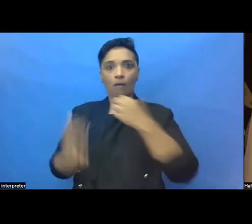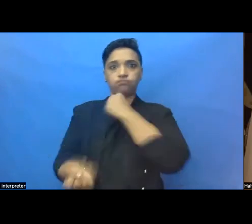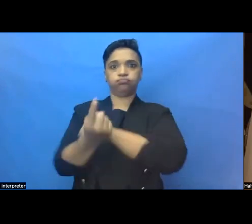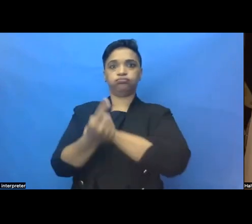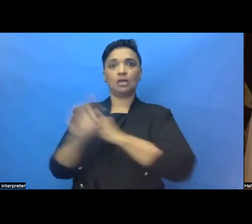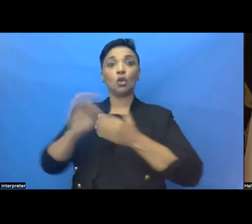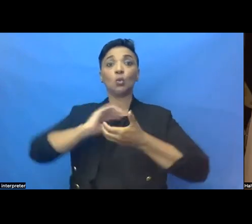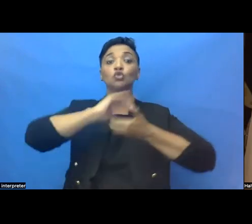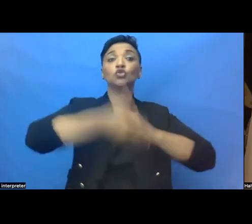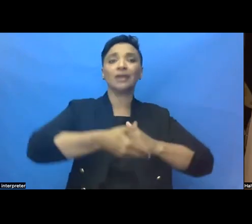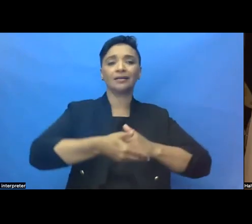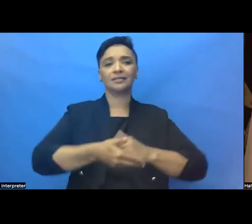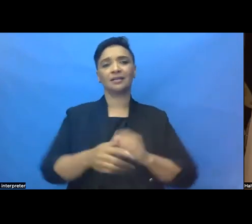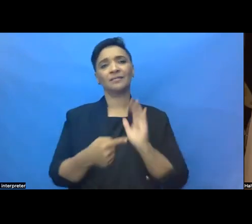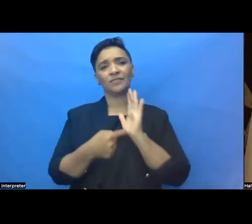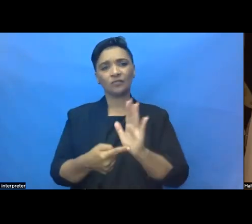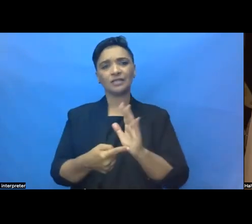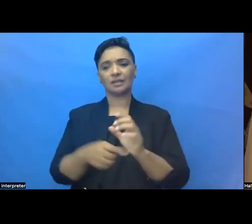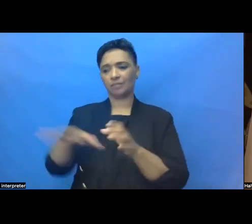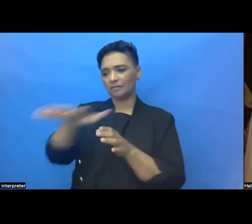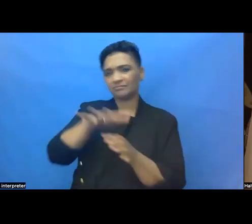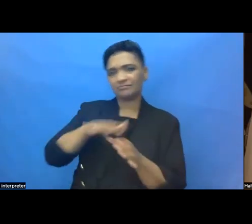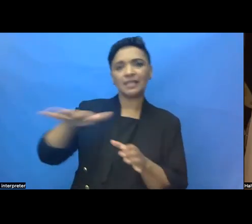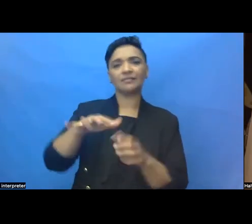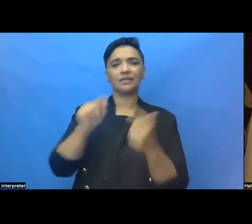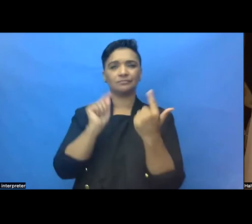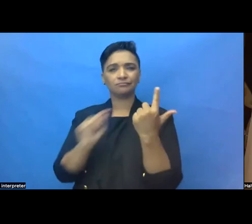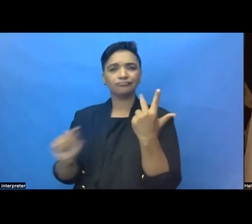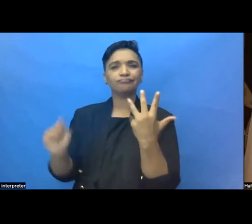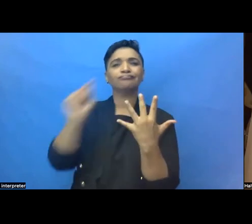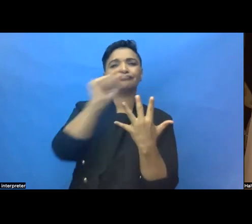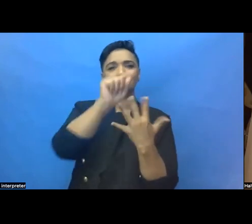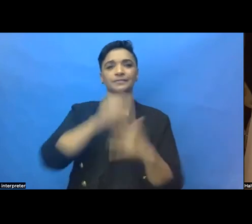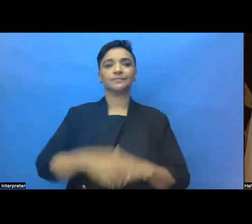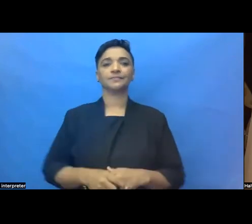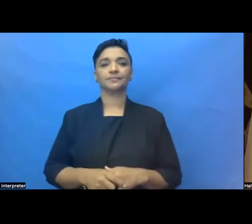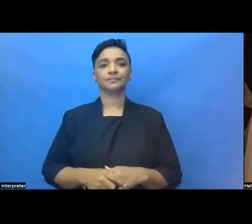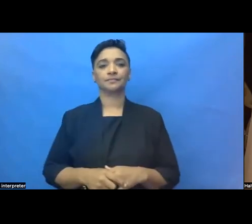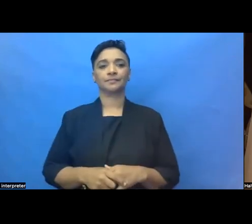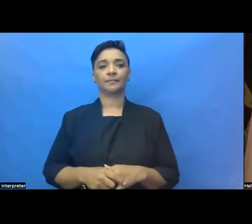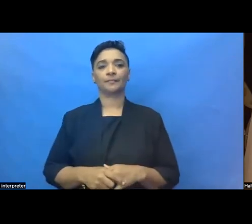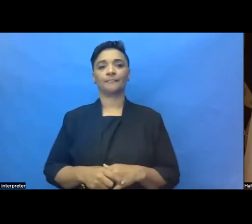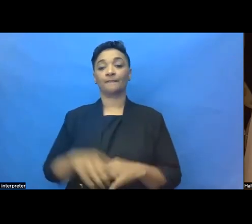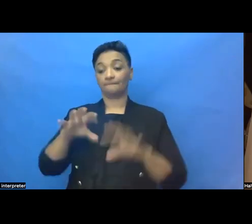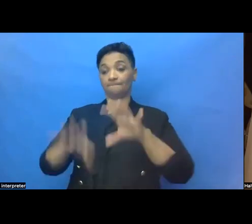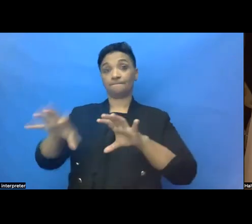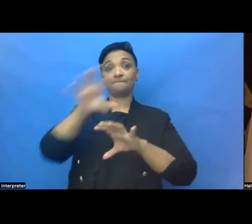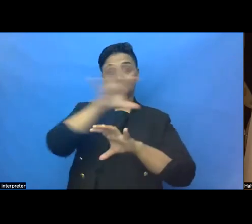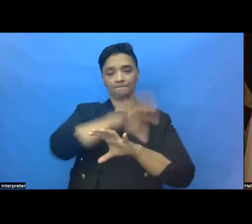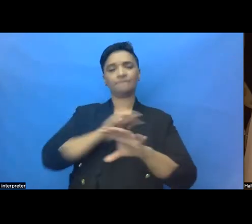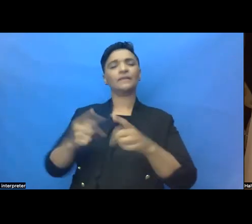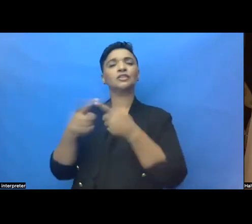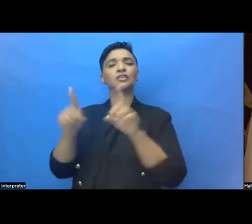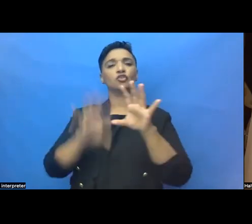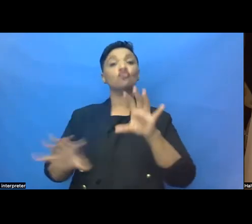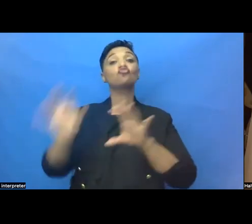like Nizhyn in Chernihiv region, Konotop institution in Sumy, 2 institutions in Kharkiv region, Oleshki in Kherson that is right now